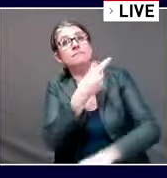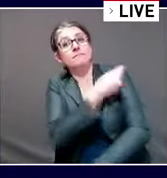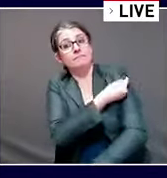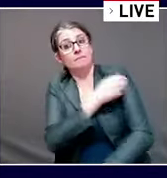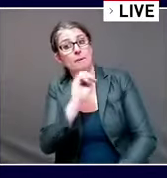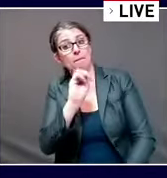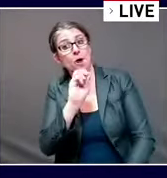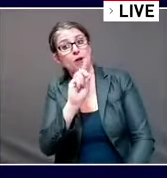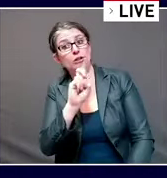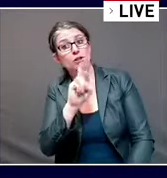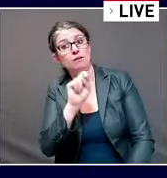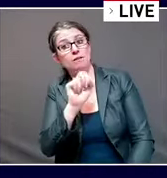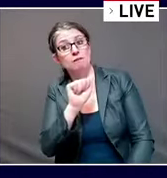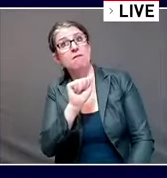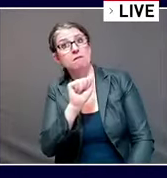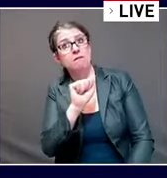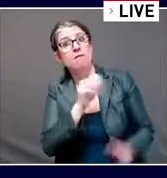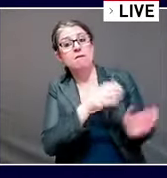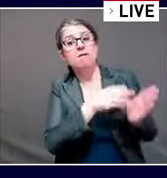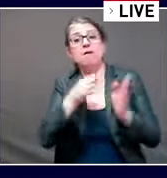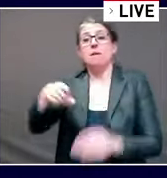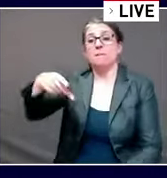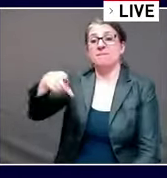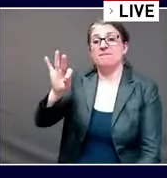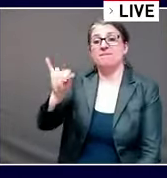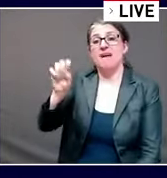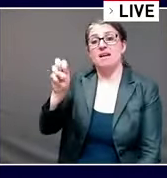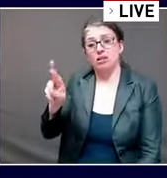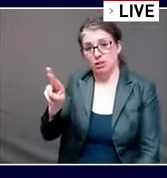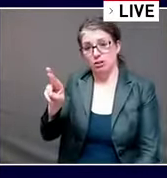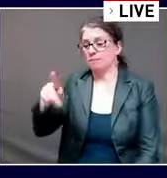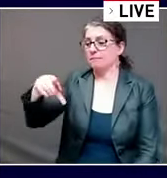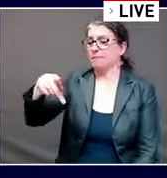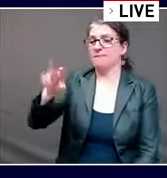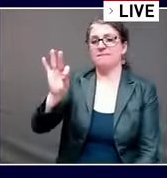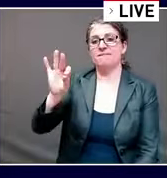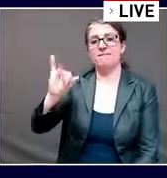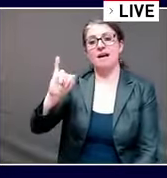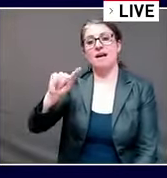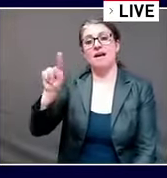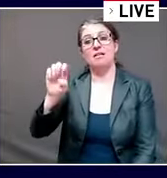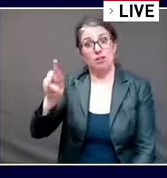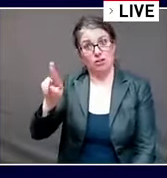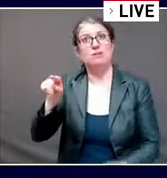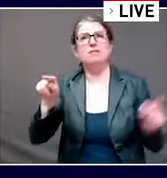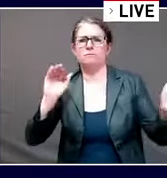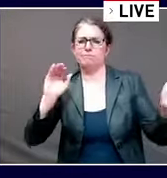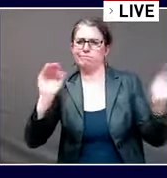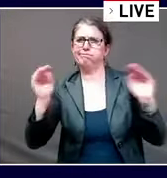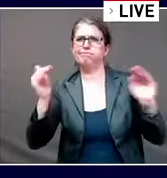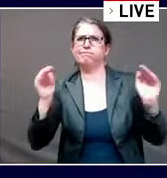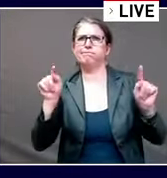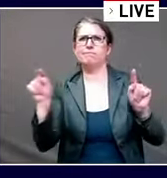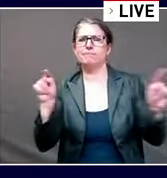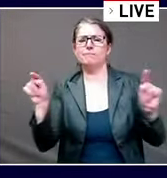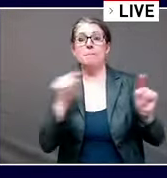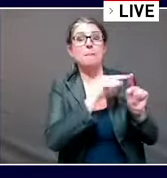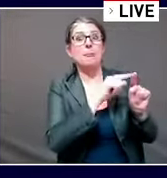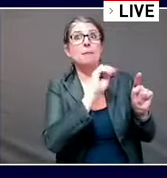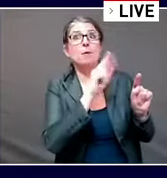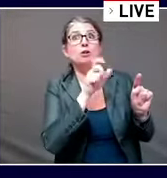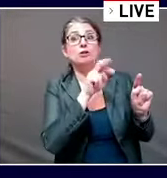Pfizer. I know you said that the cold storage requirements for Moderna are much lower. I mean,